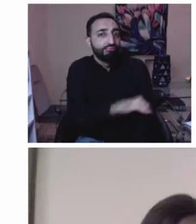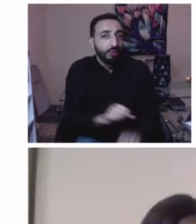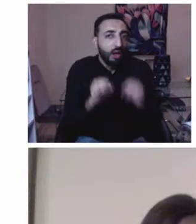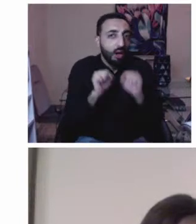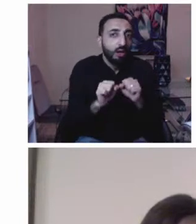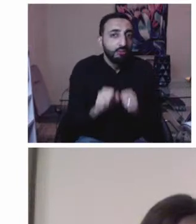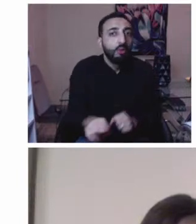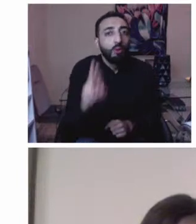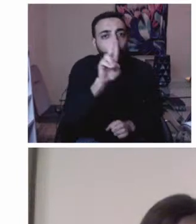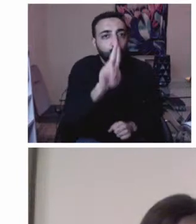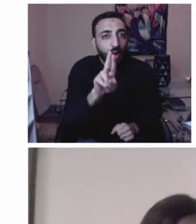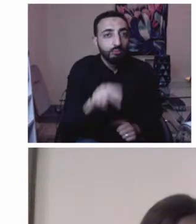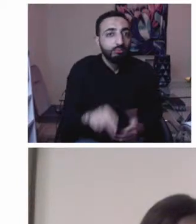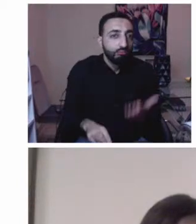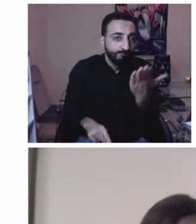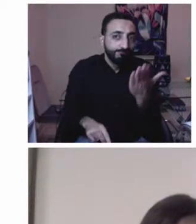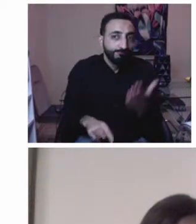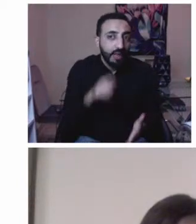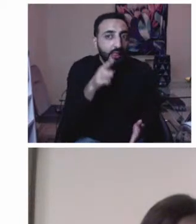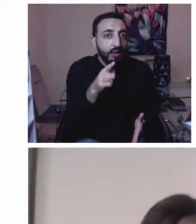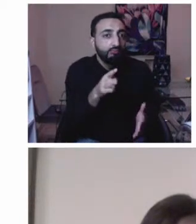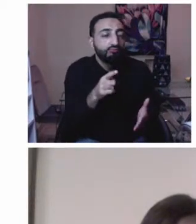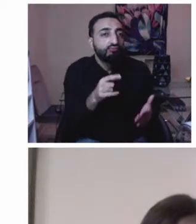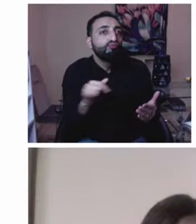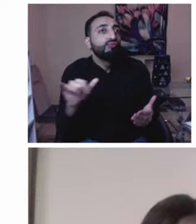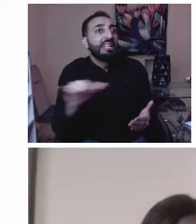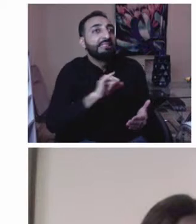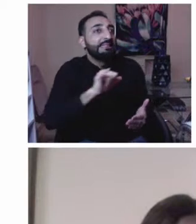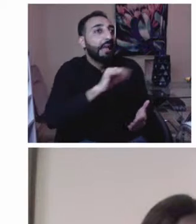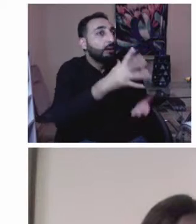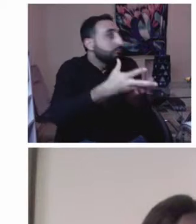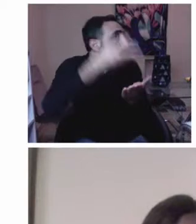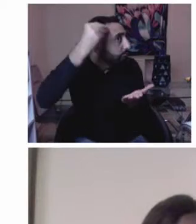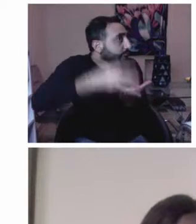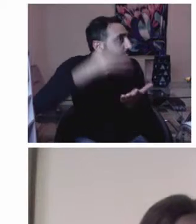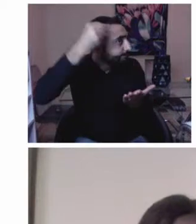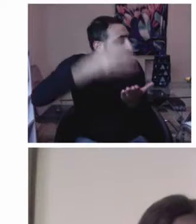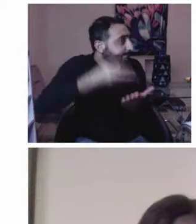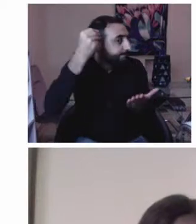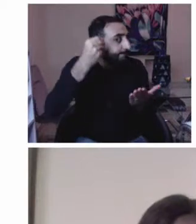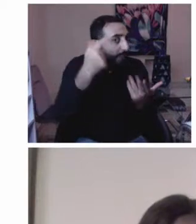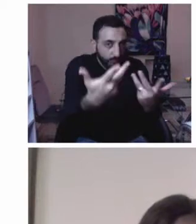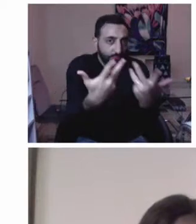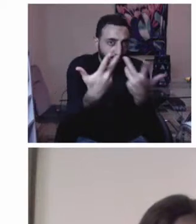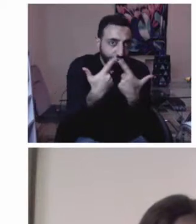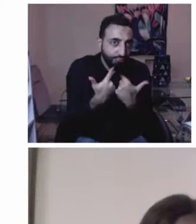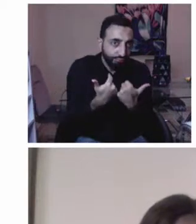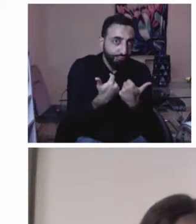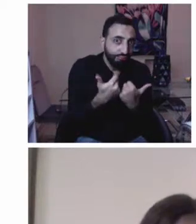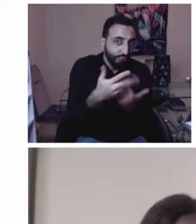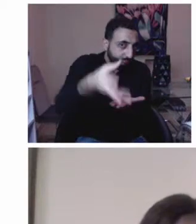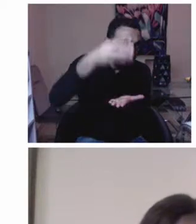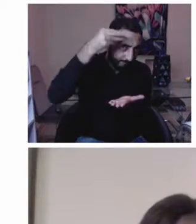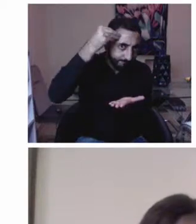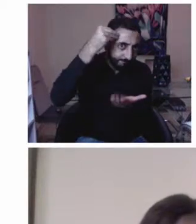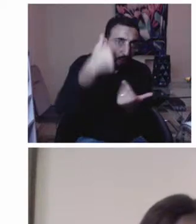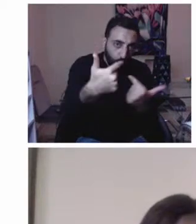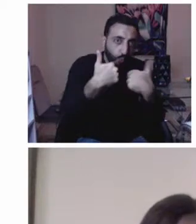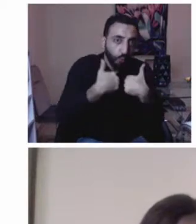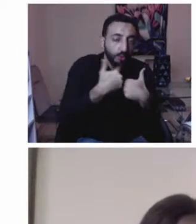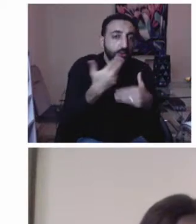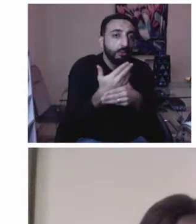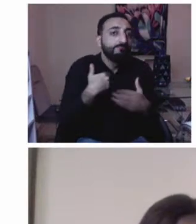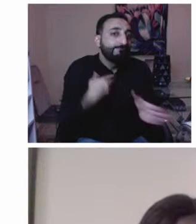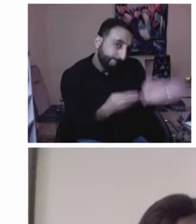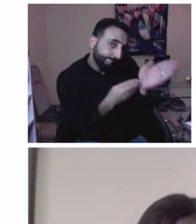youth-led organizations? Have you seen, or could you speak to how can the donors better reflect the experiences of young